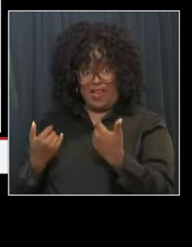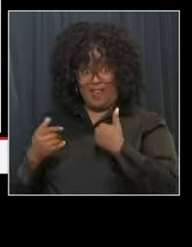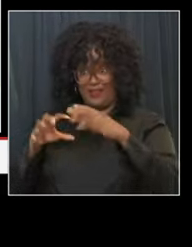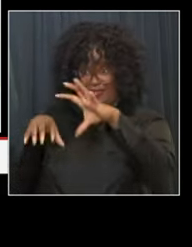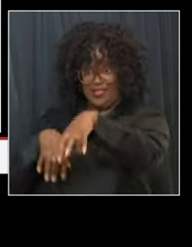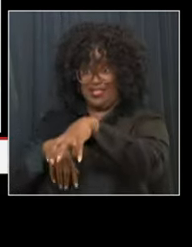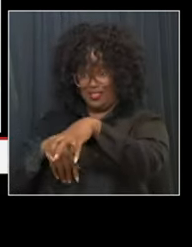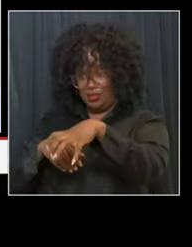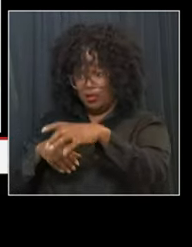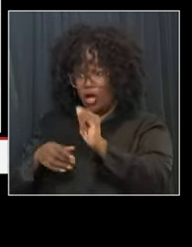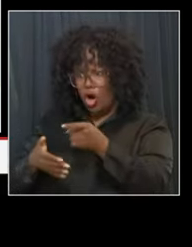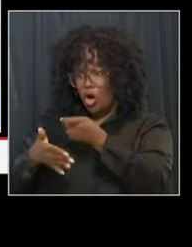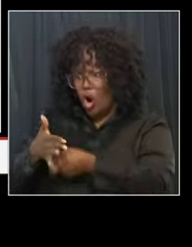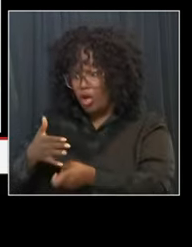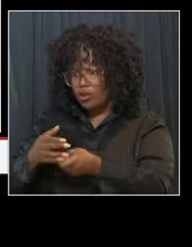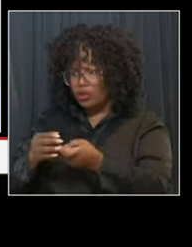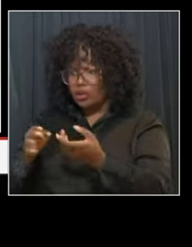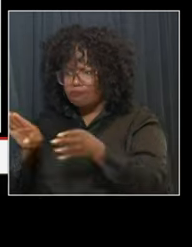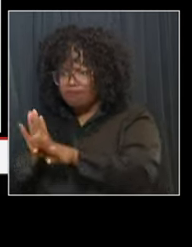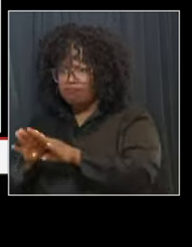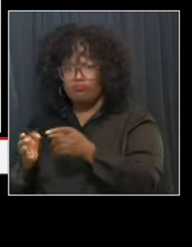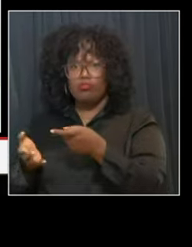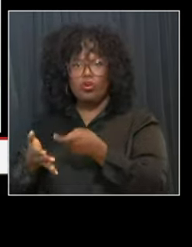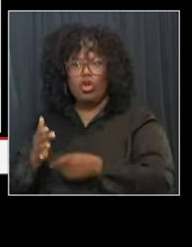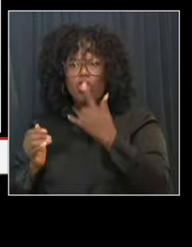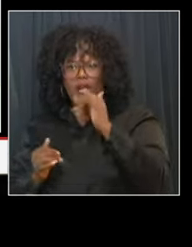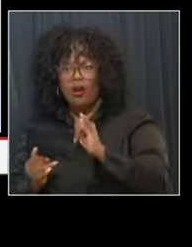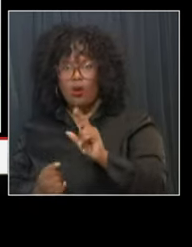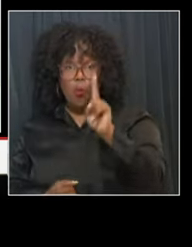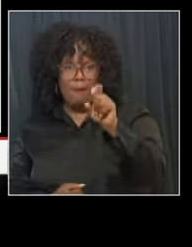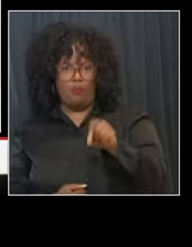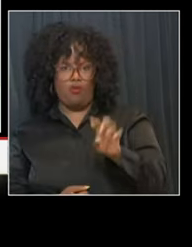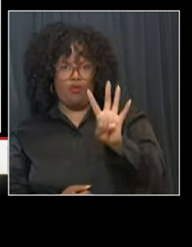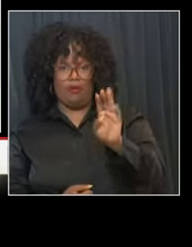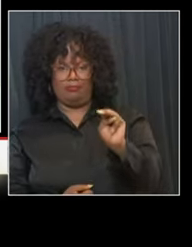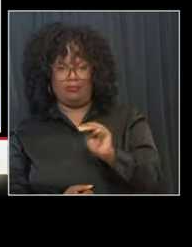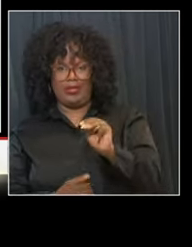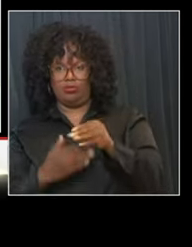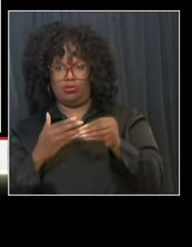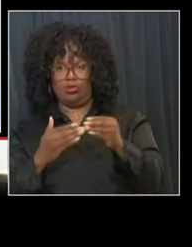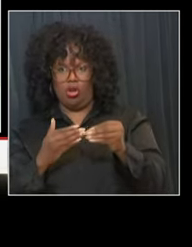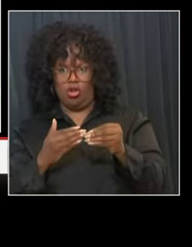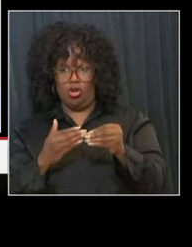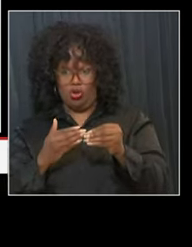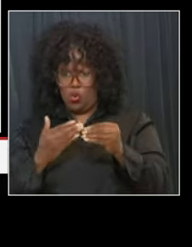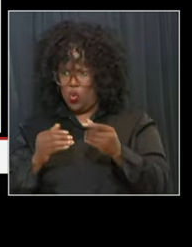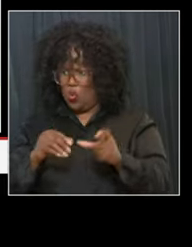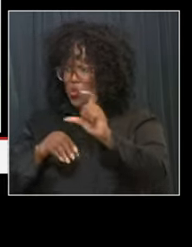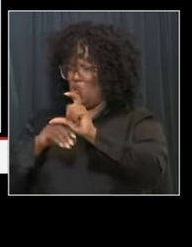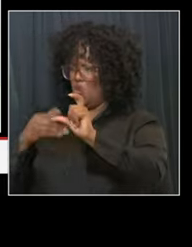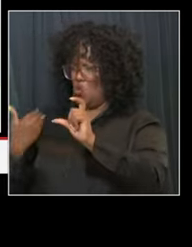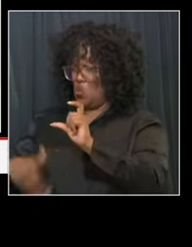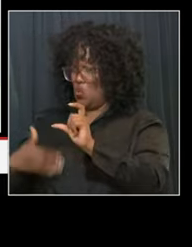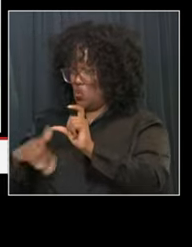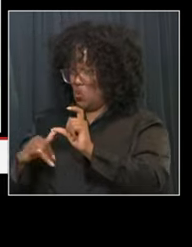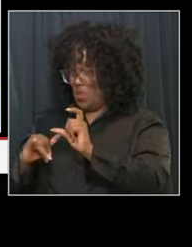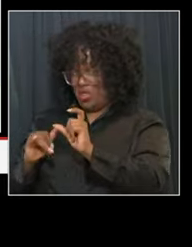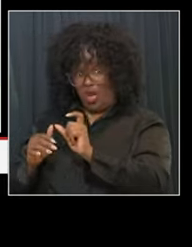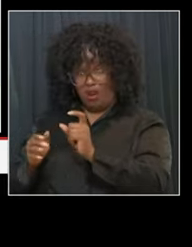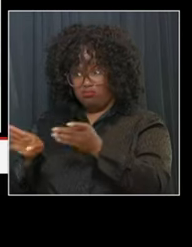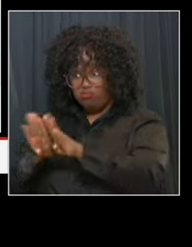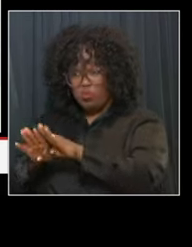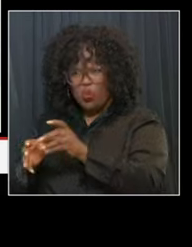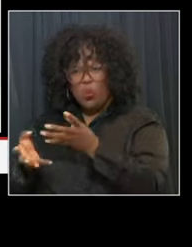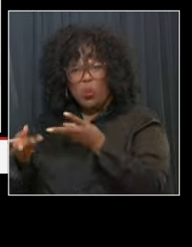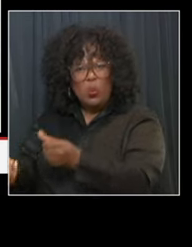billion. So far more than we could do in a short time, what we could do in a very long stretch of time of 10 or 12